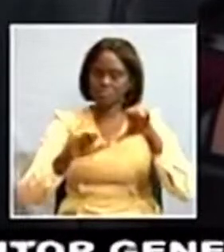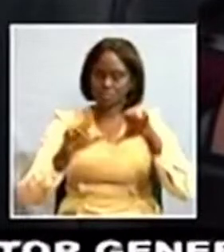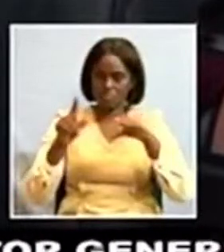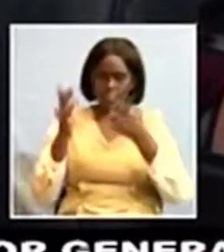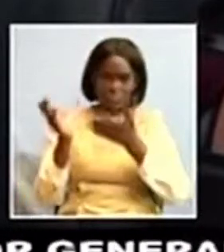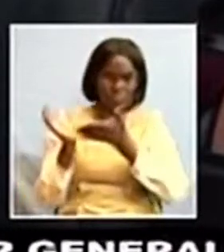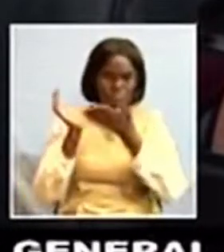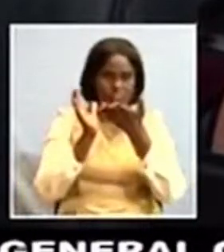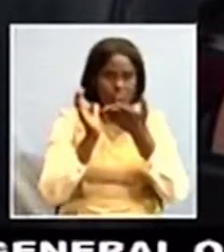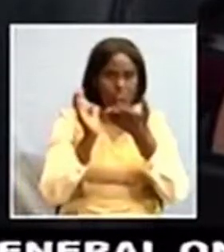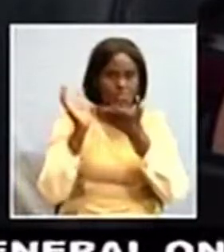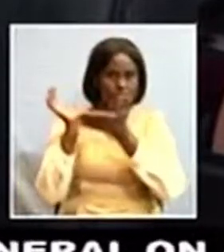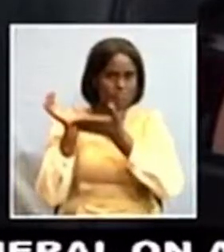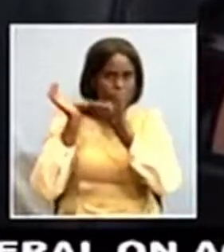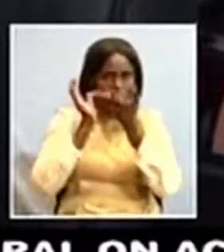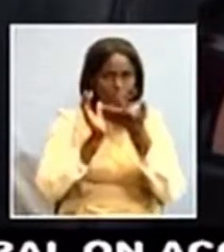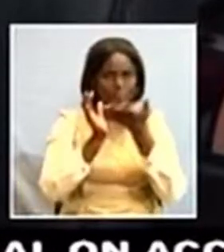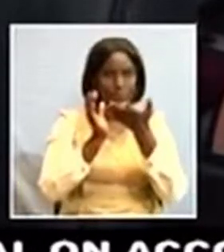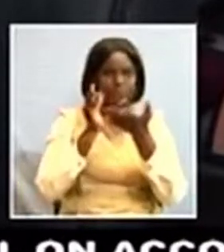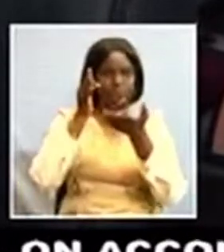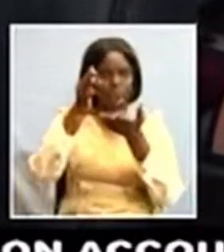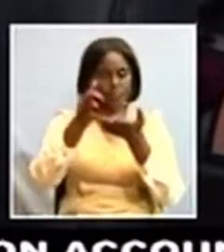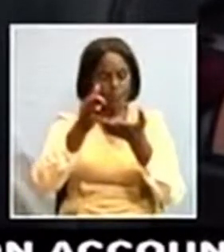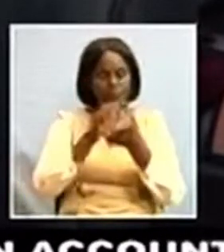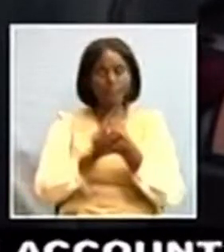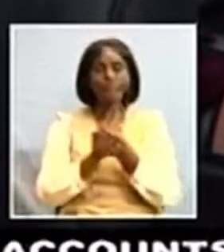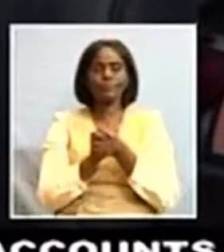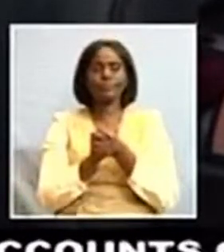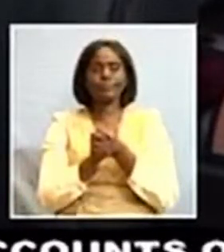brought forward. And